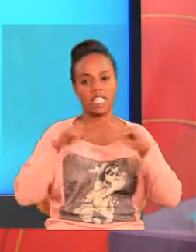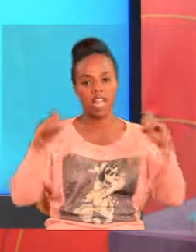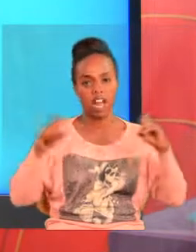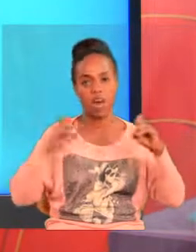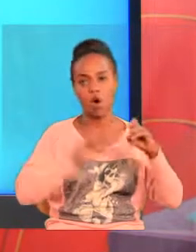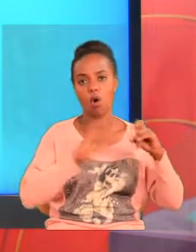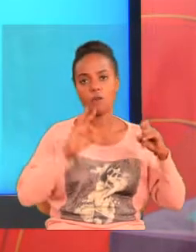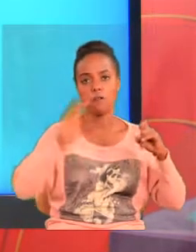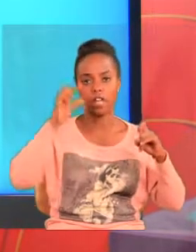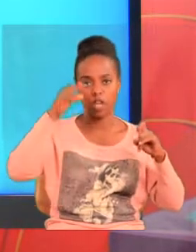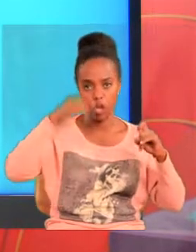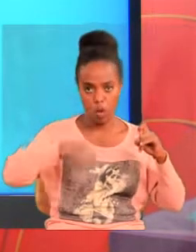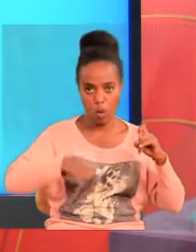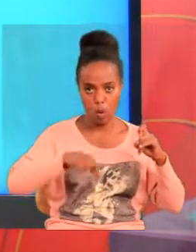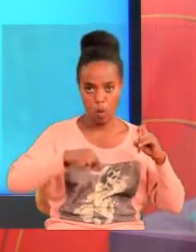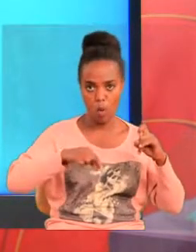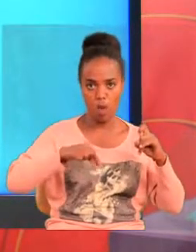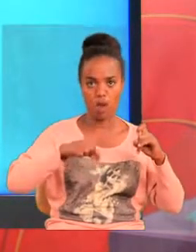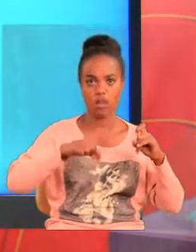or